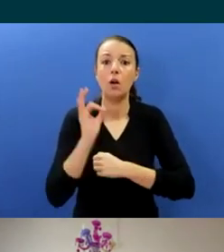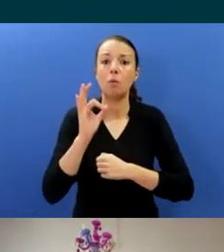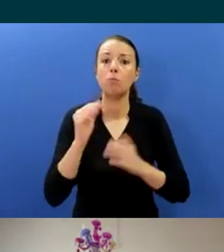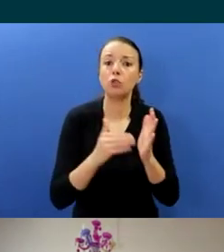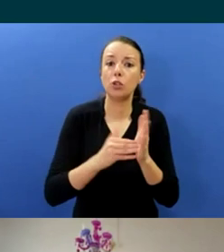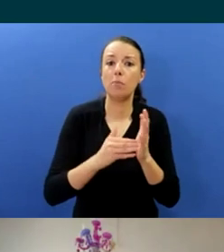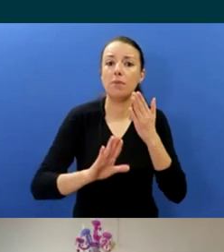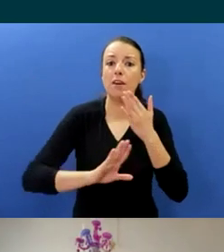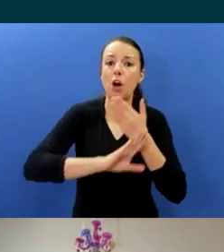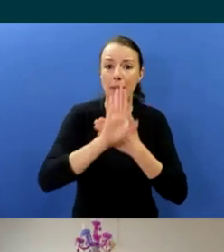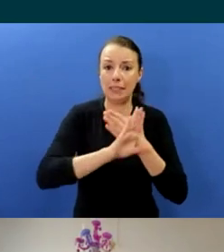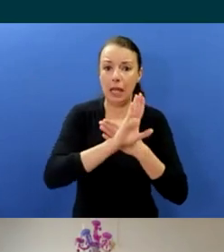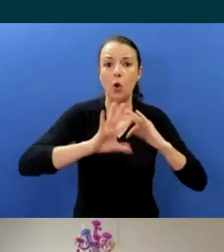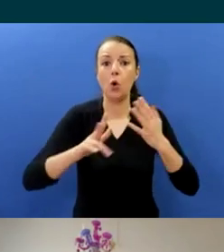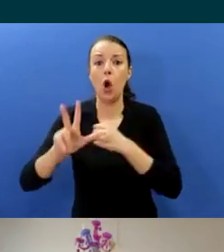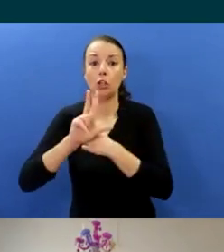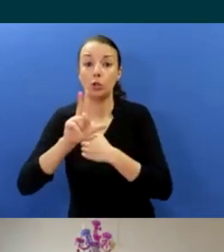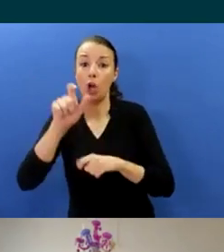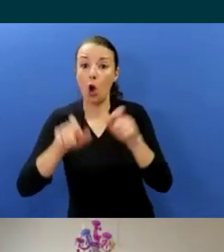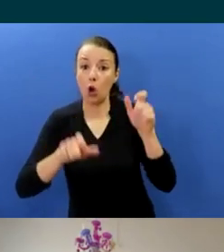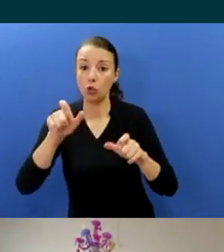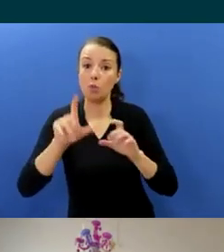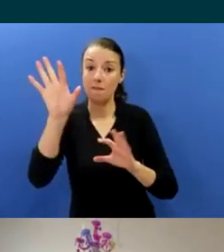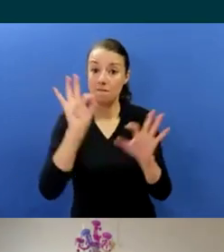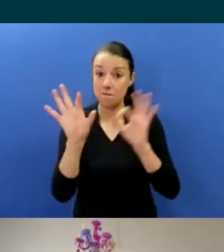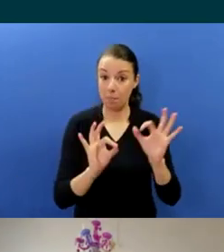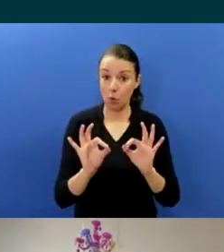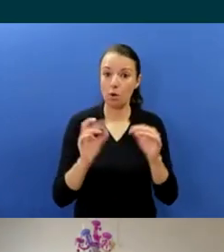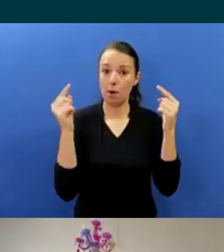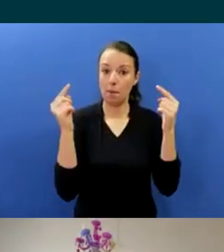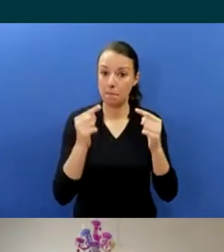be involved.